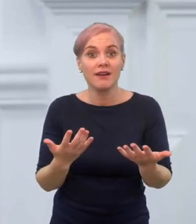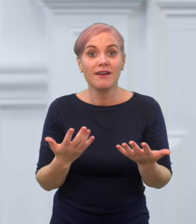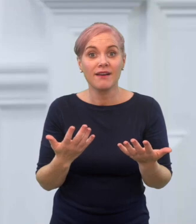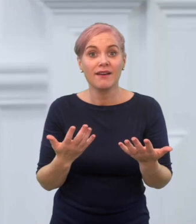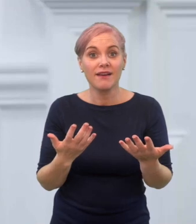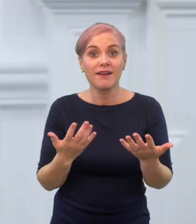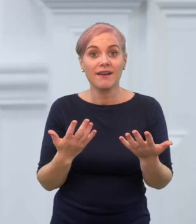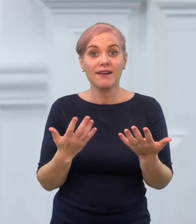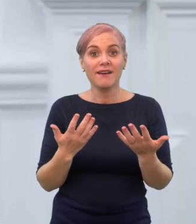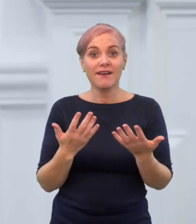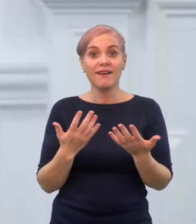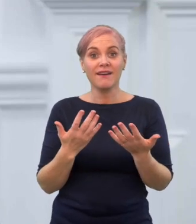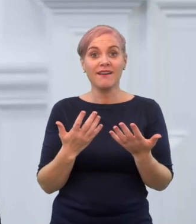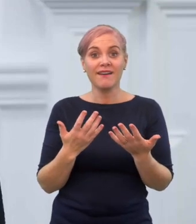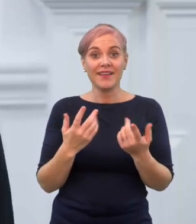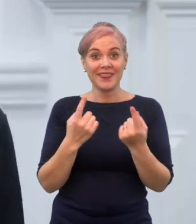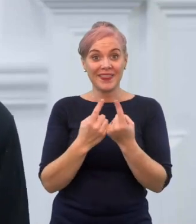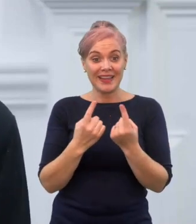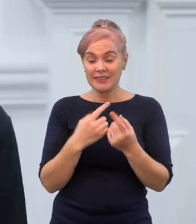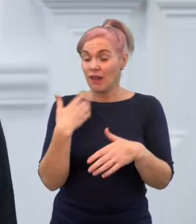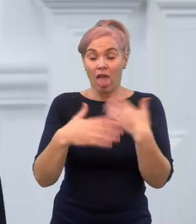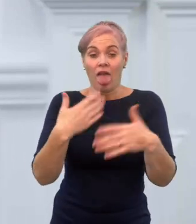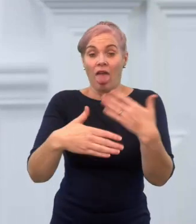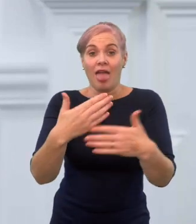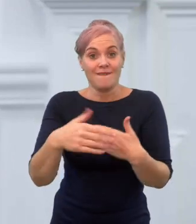catalyst that gets things